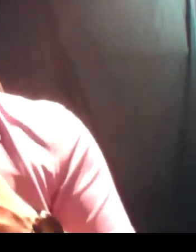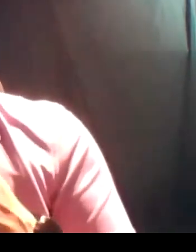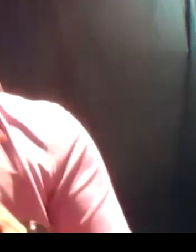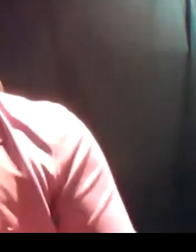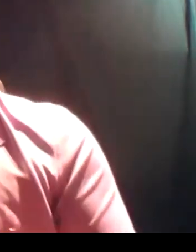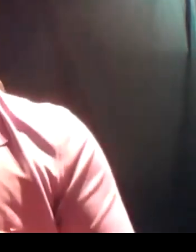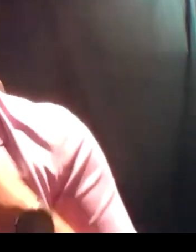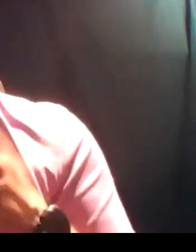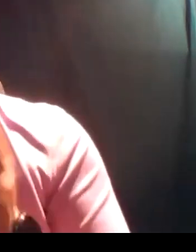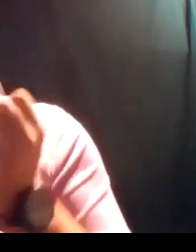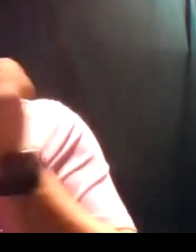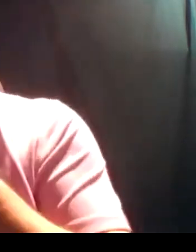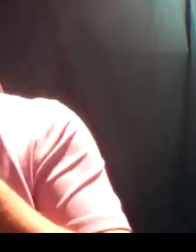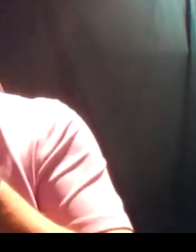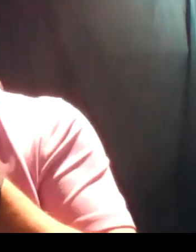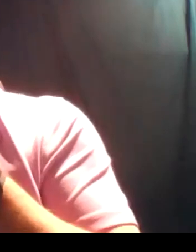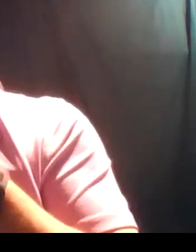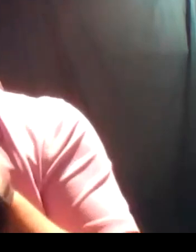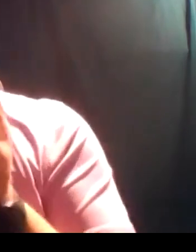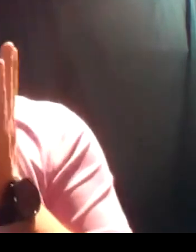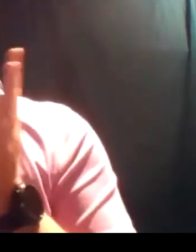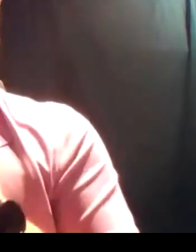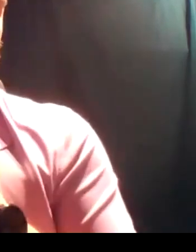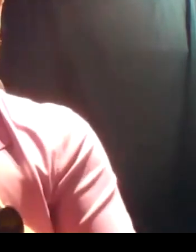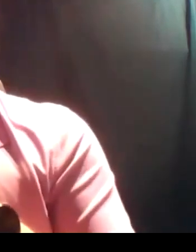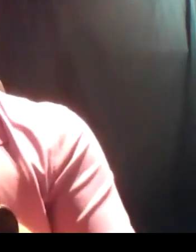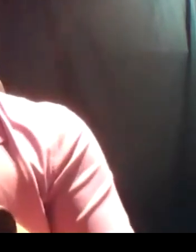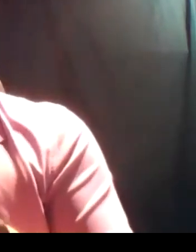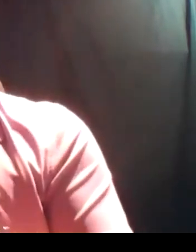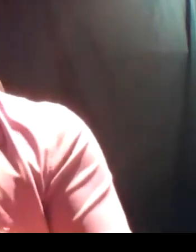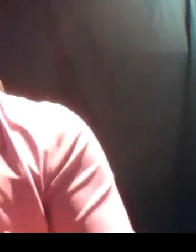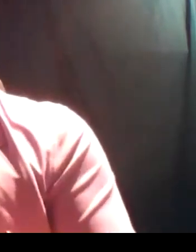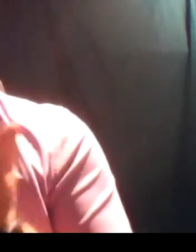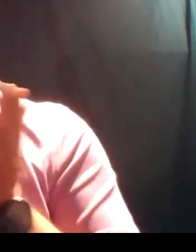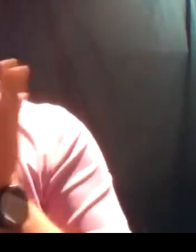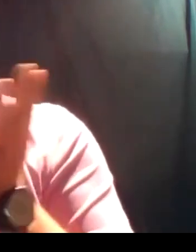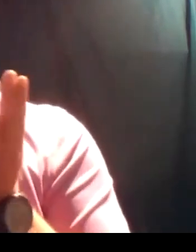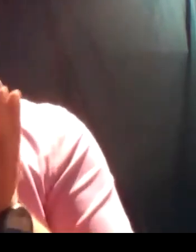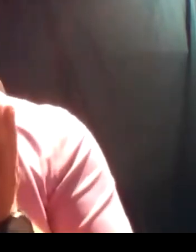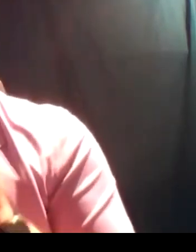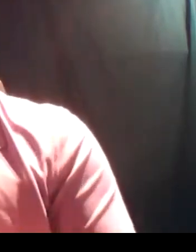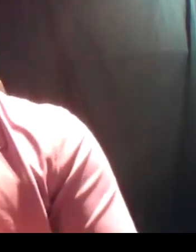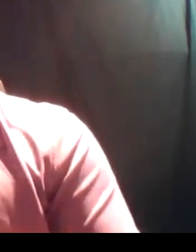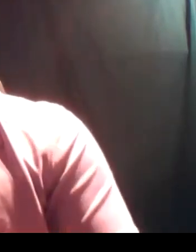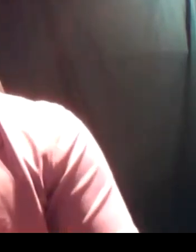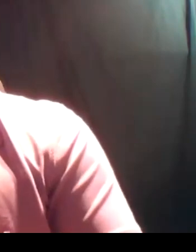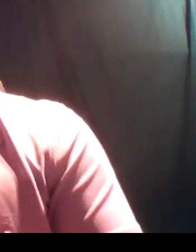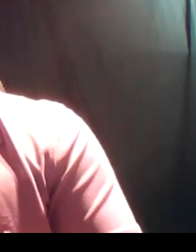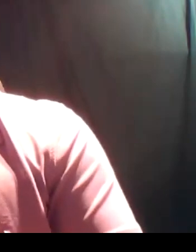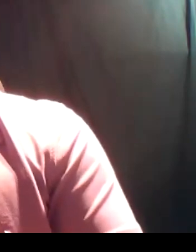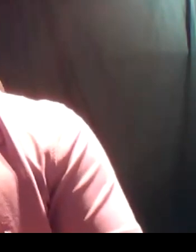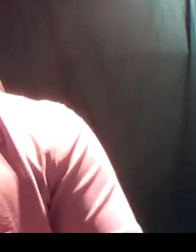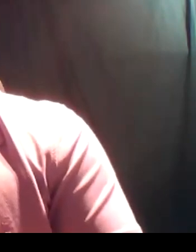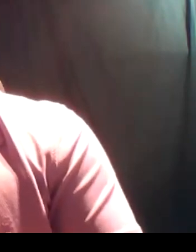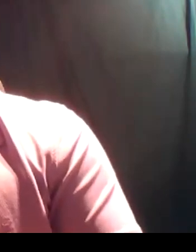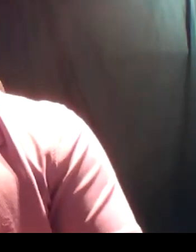any kind of assistance or referrals or authorizations for services for baseline testing. And Simone is